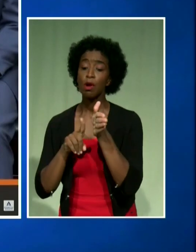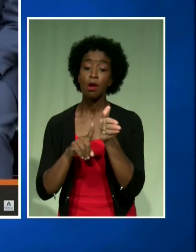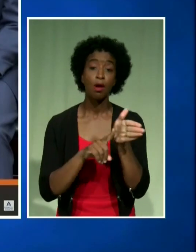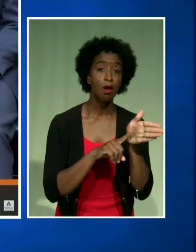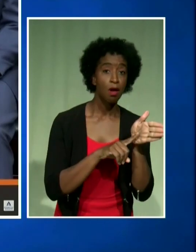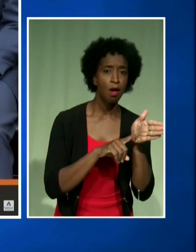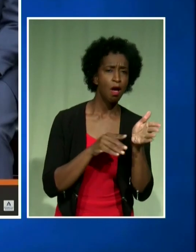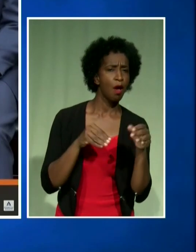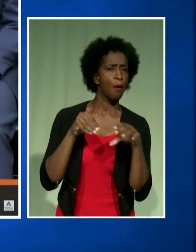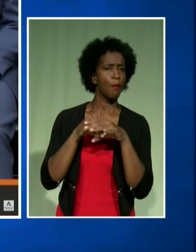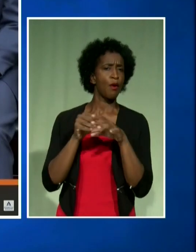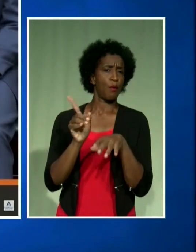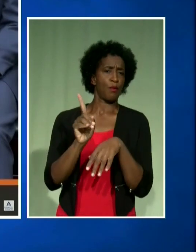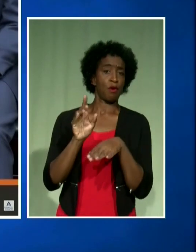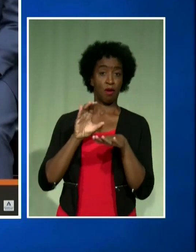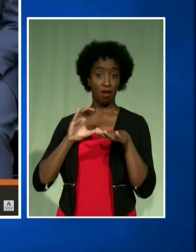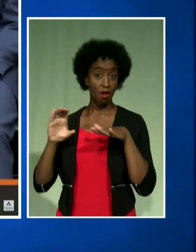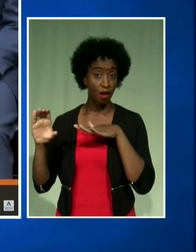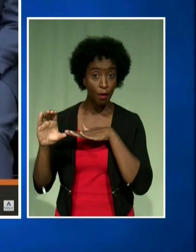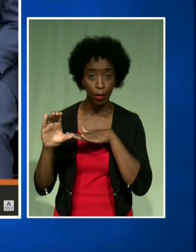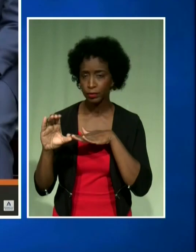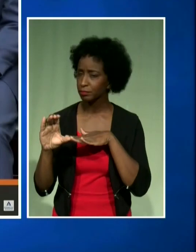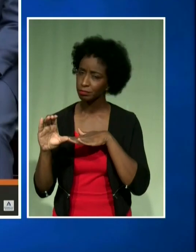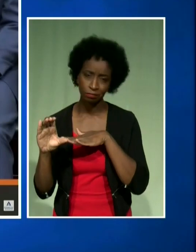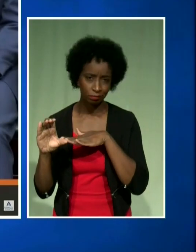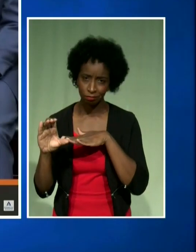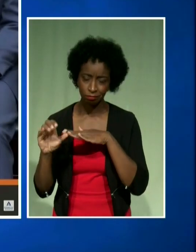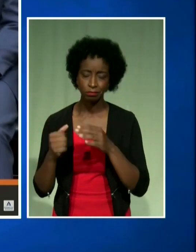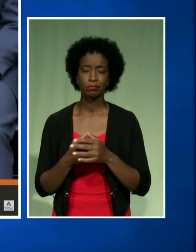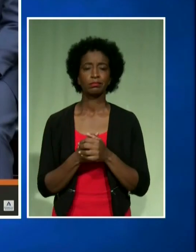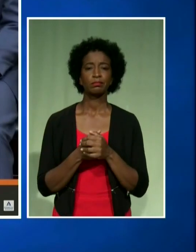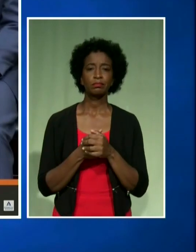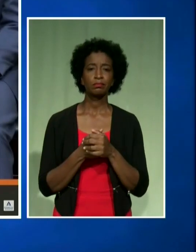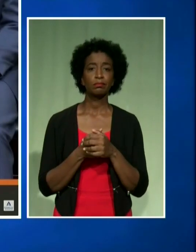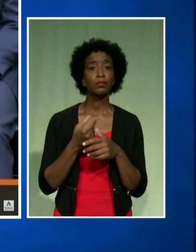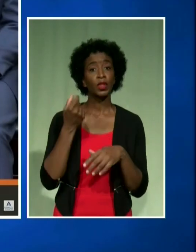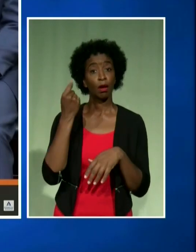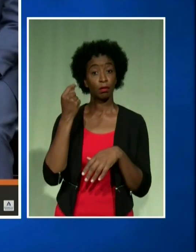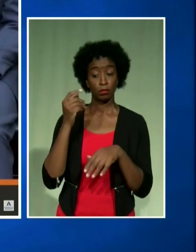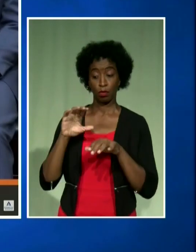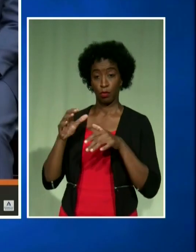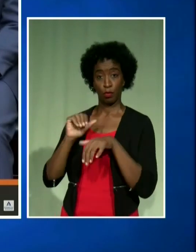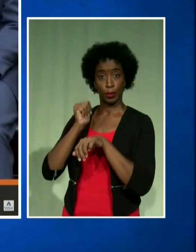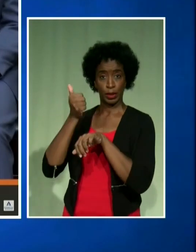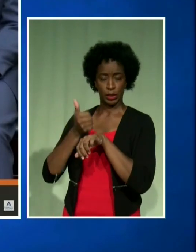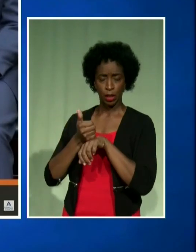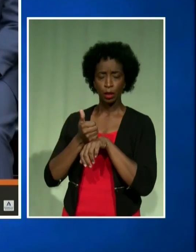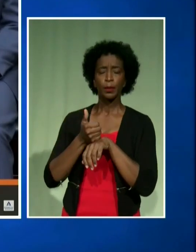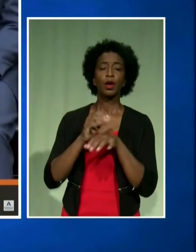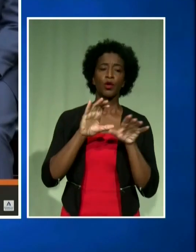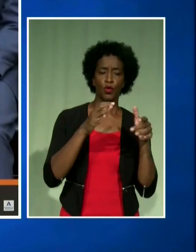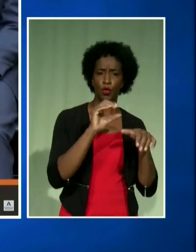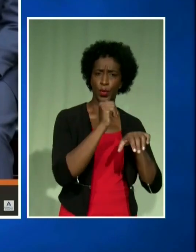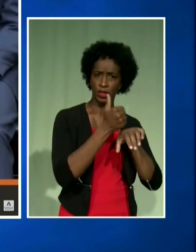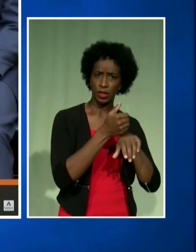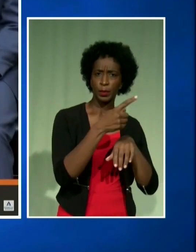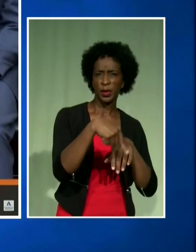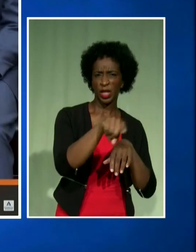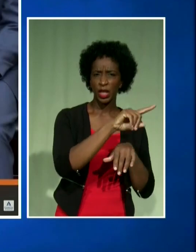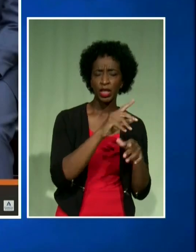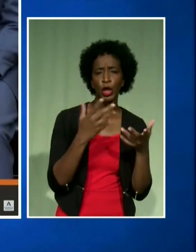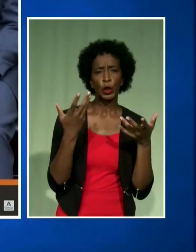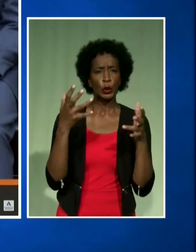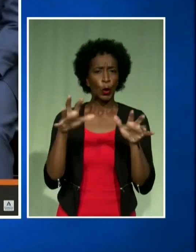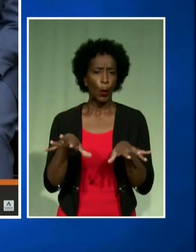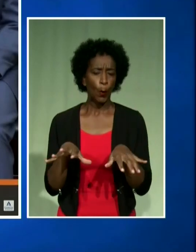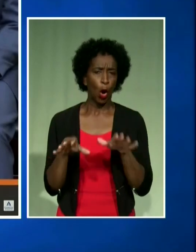we have is listings from the Financial Action Task Force that are perhaps well-intentioned, but are focused on process